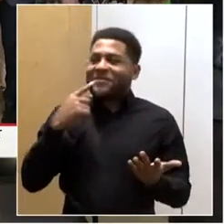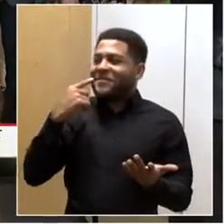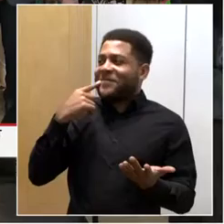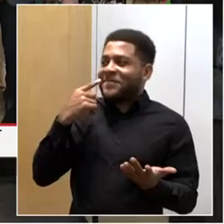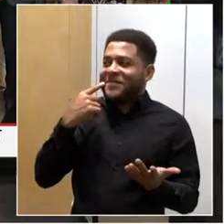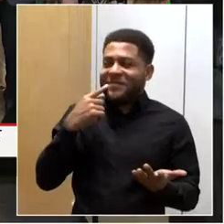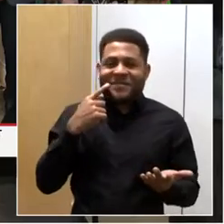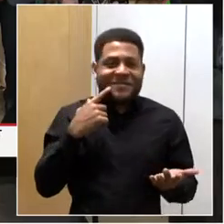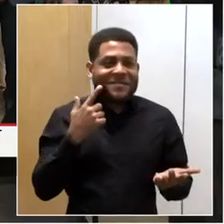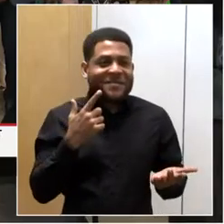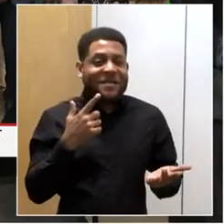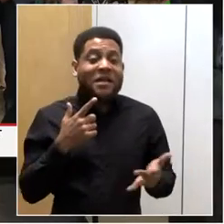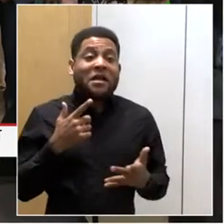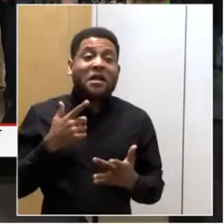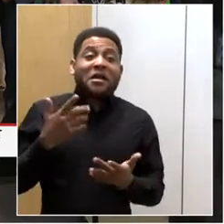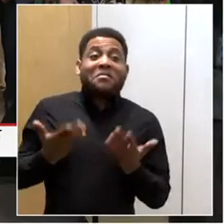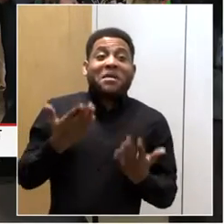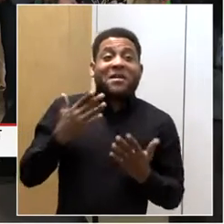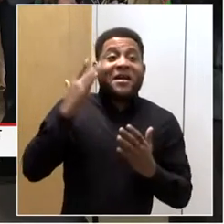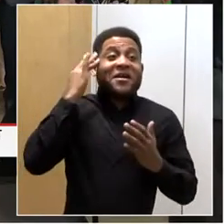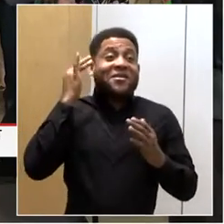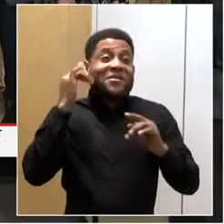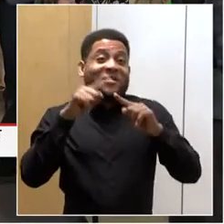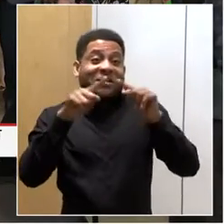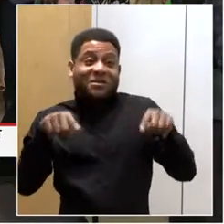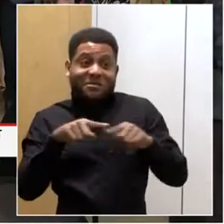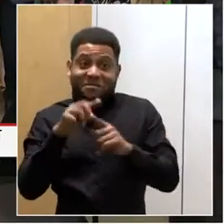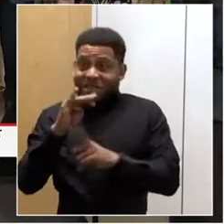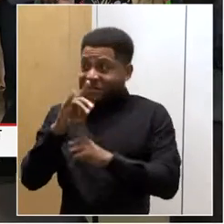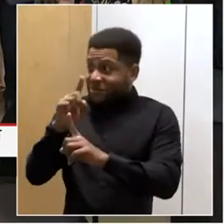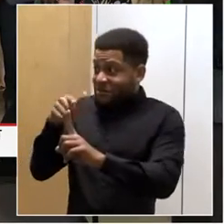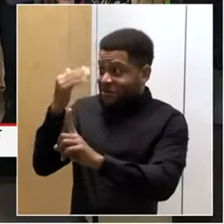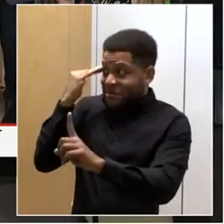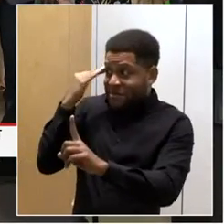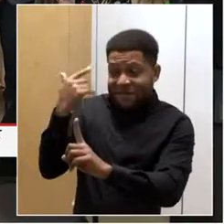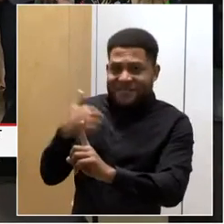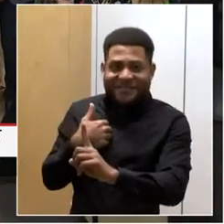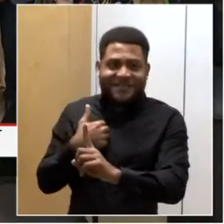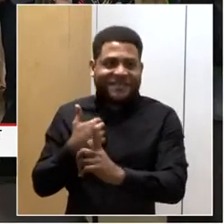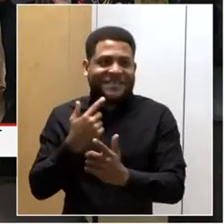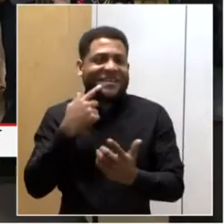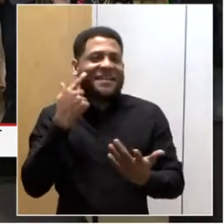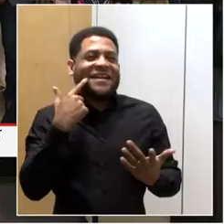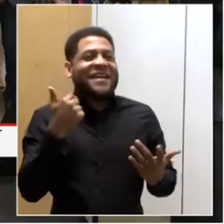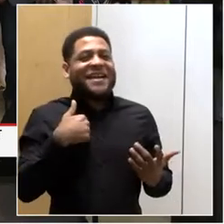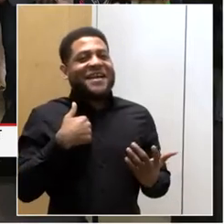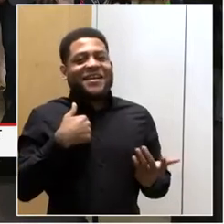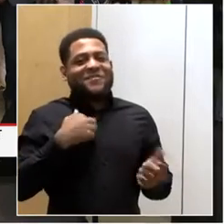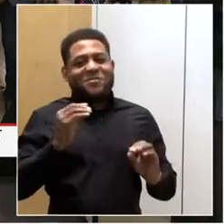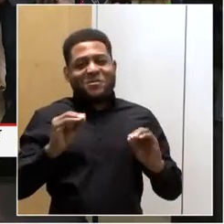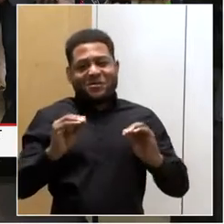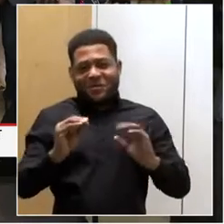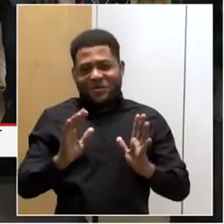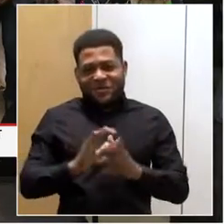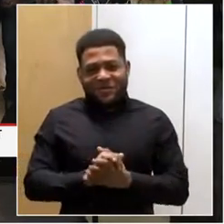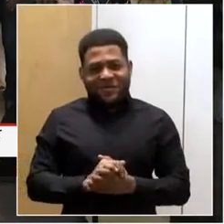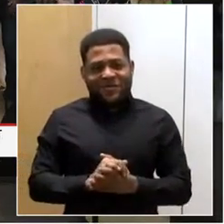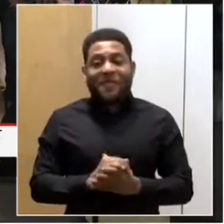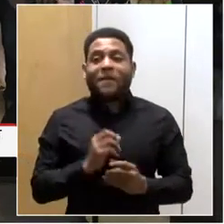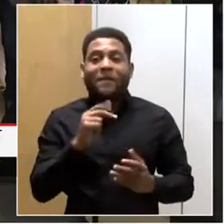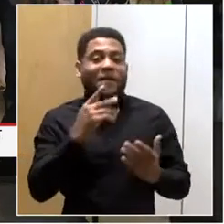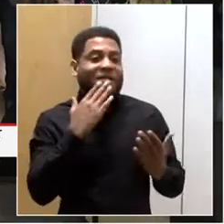maybe the Golden Triangle bid can give you a number, but no, I don't have a number off the top of my head. Thank you.